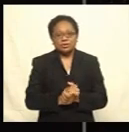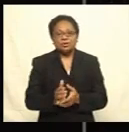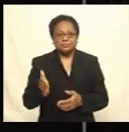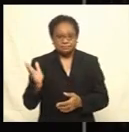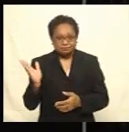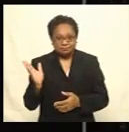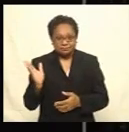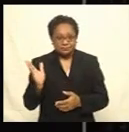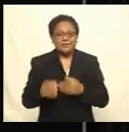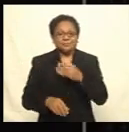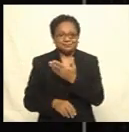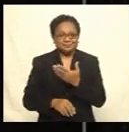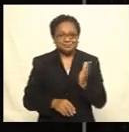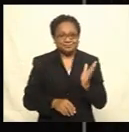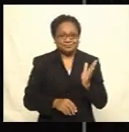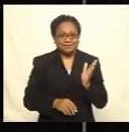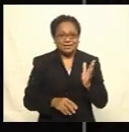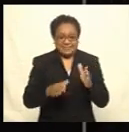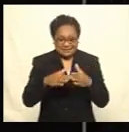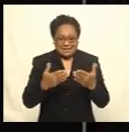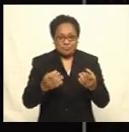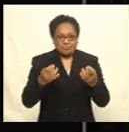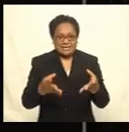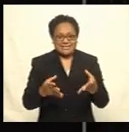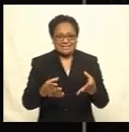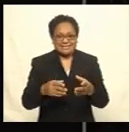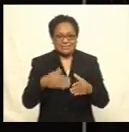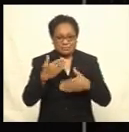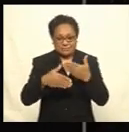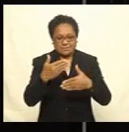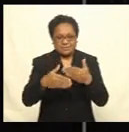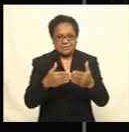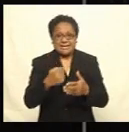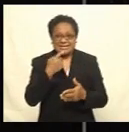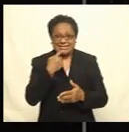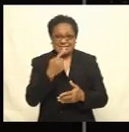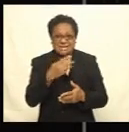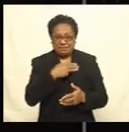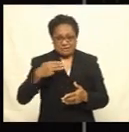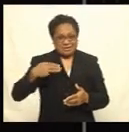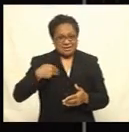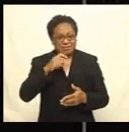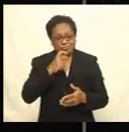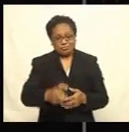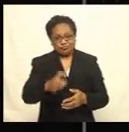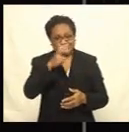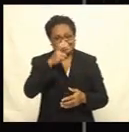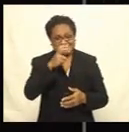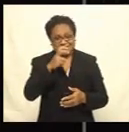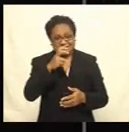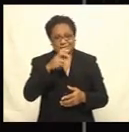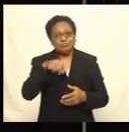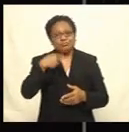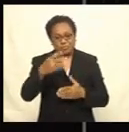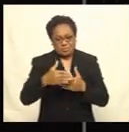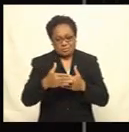now. Christina, seems the authorities will get tough from tomorrow. What's caused this?